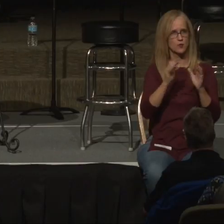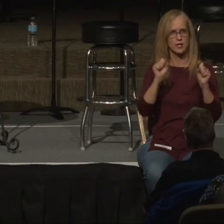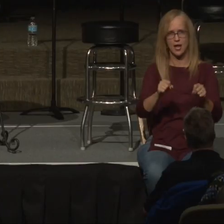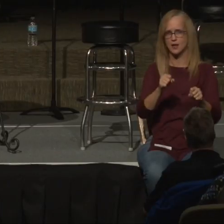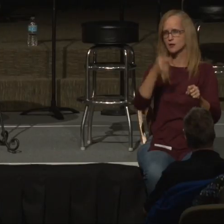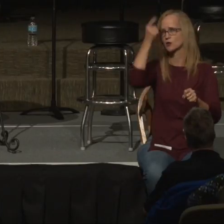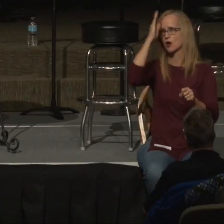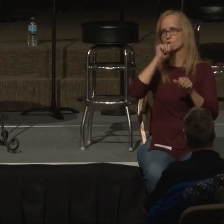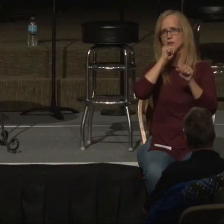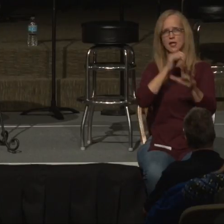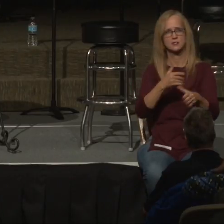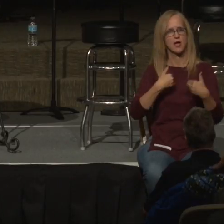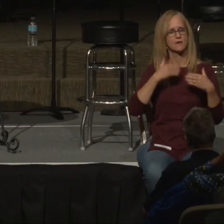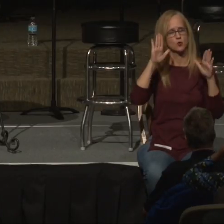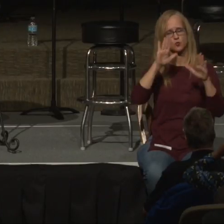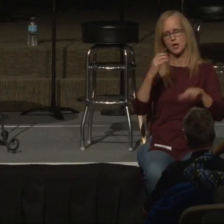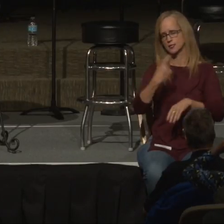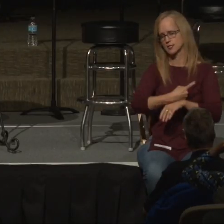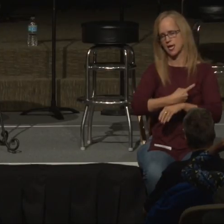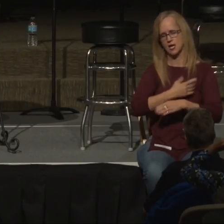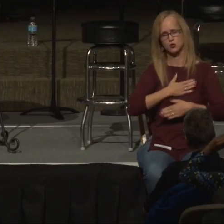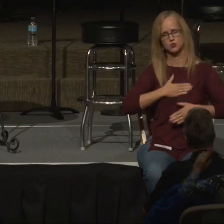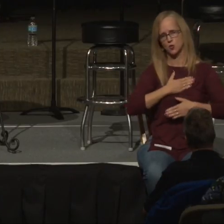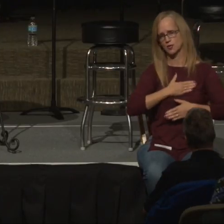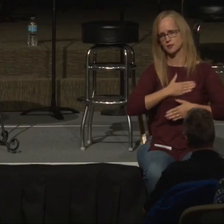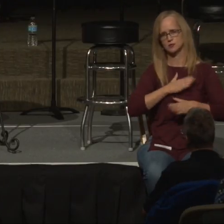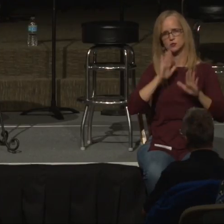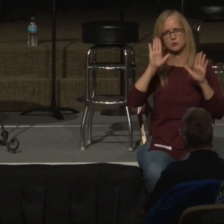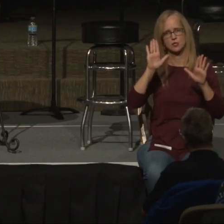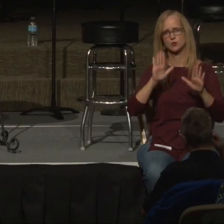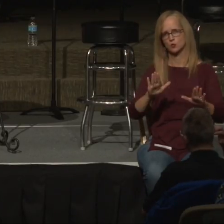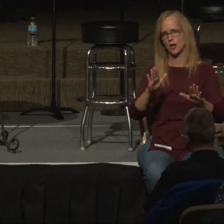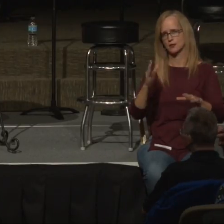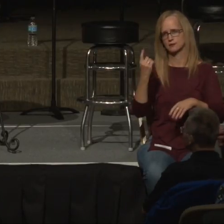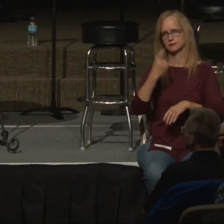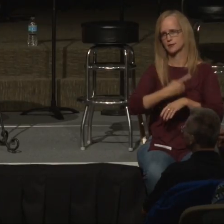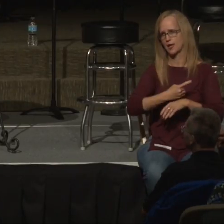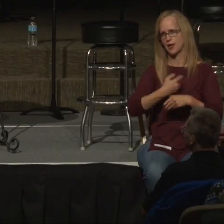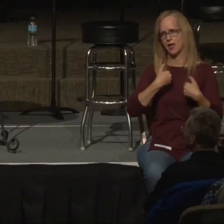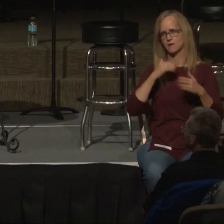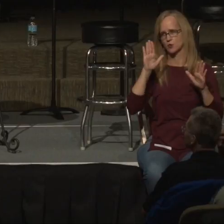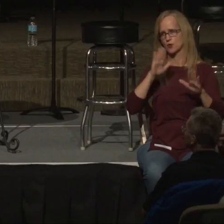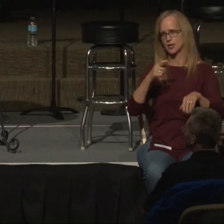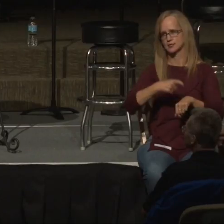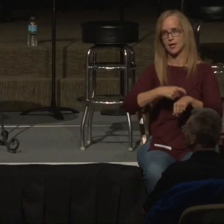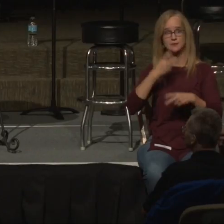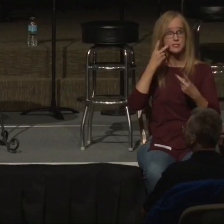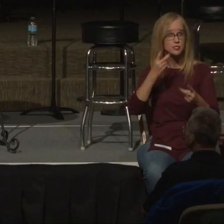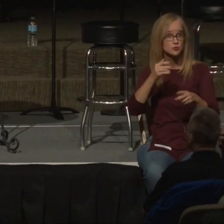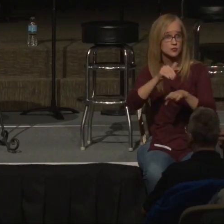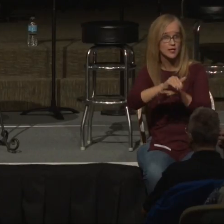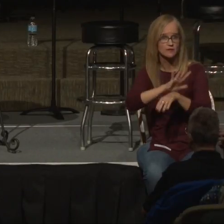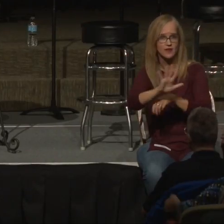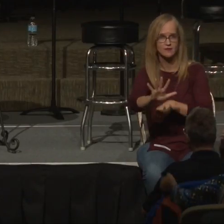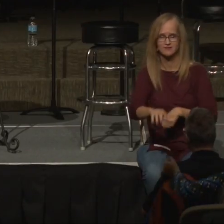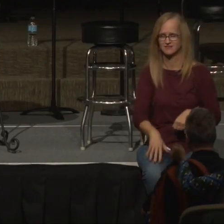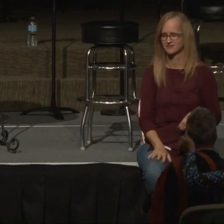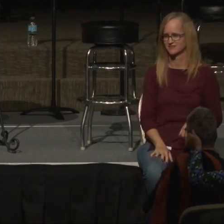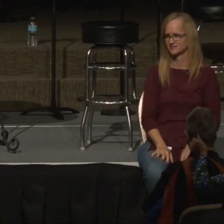Have a great day. Enjoy it. I think it's going to be a beautiful one. Have a great time. We'll see you tonight, hopefully at 5:00.